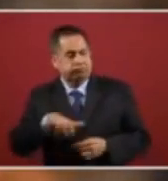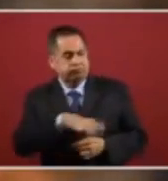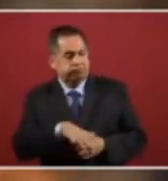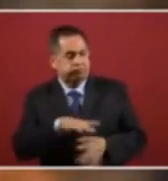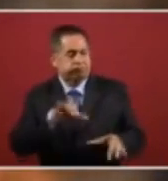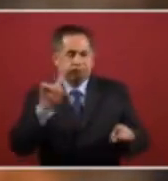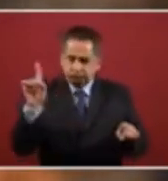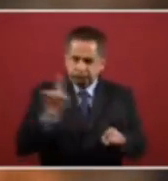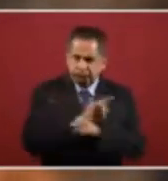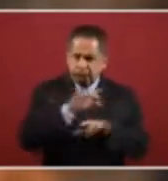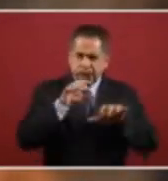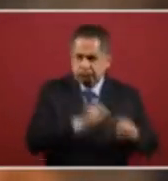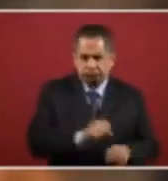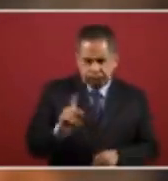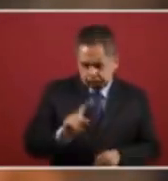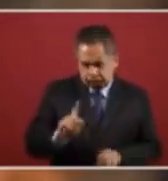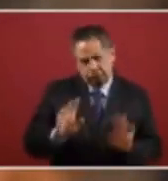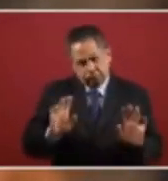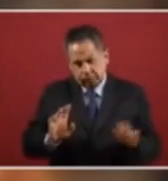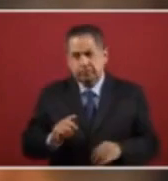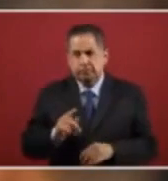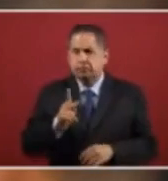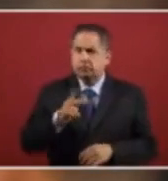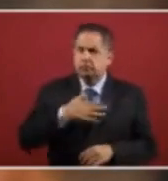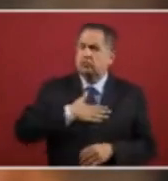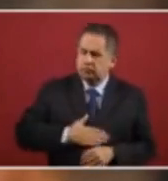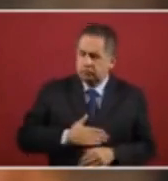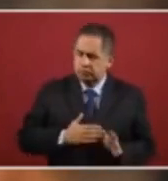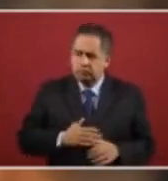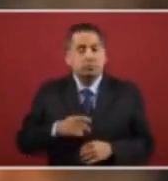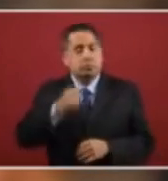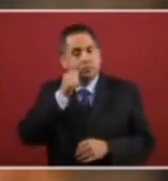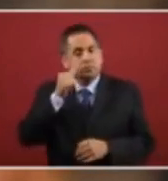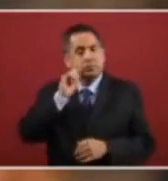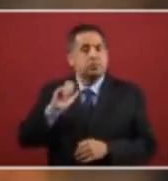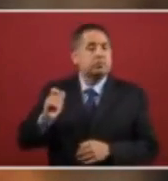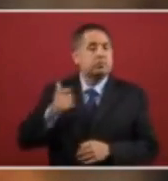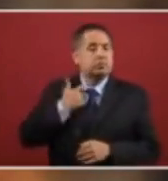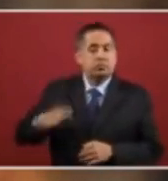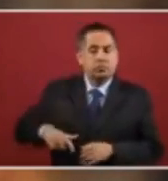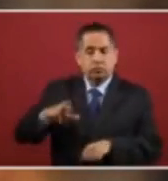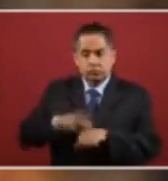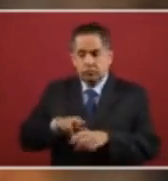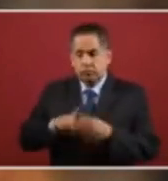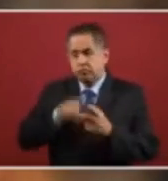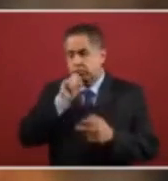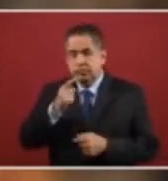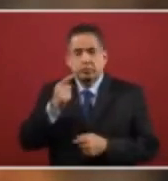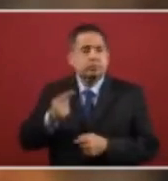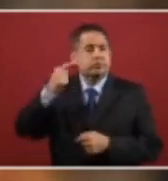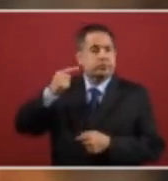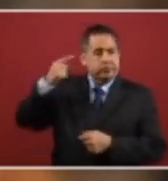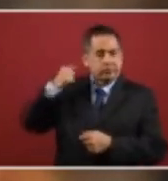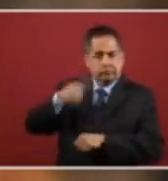In the matter of the no persecution, but also to give justice, and regarding the